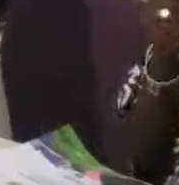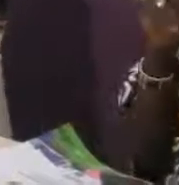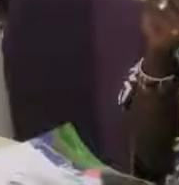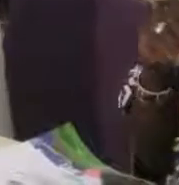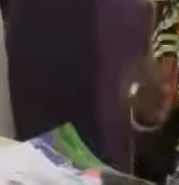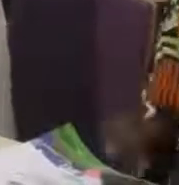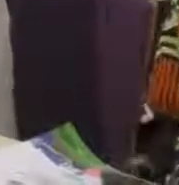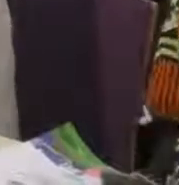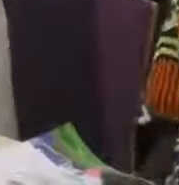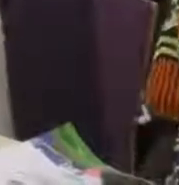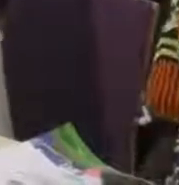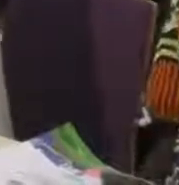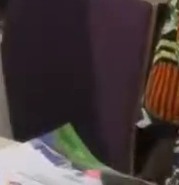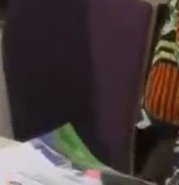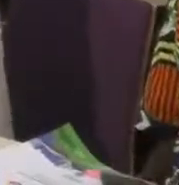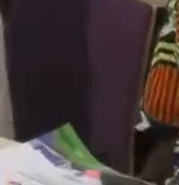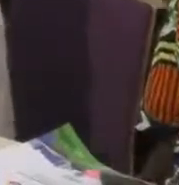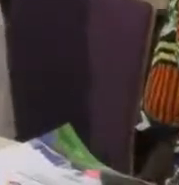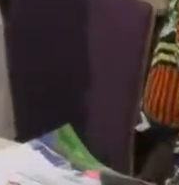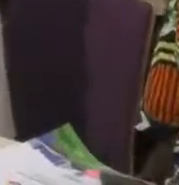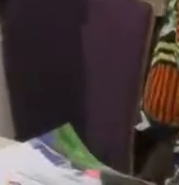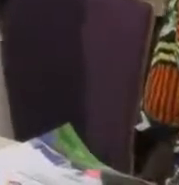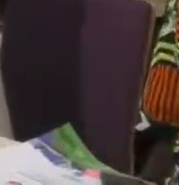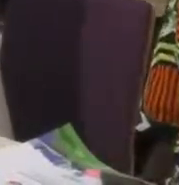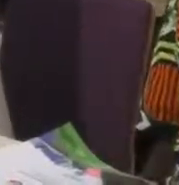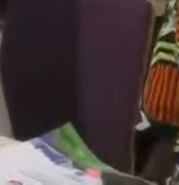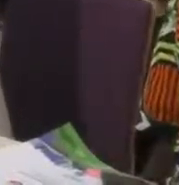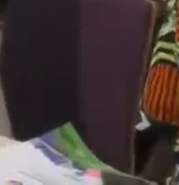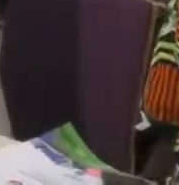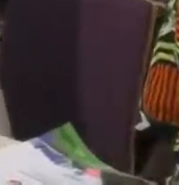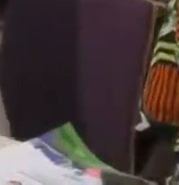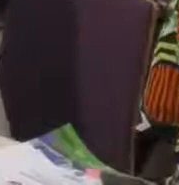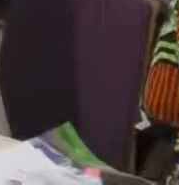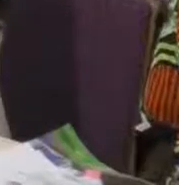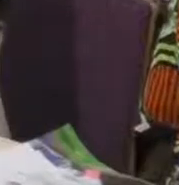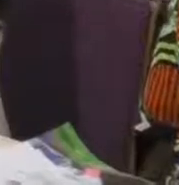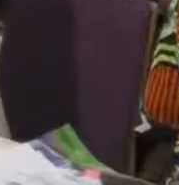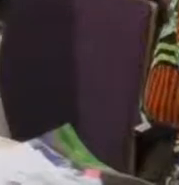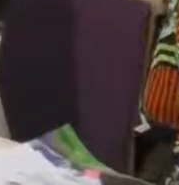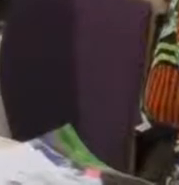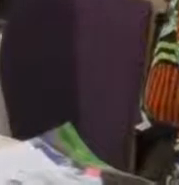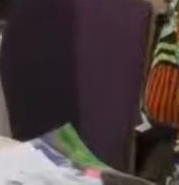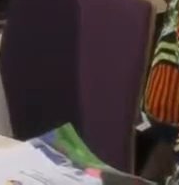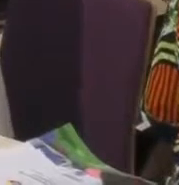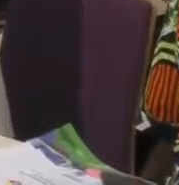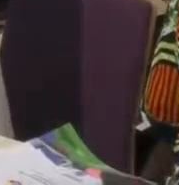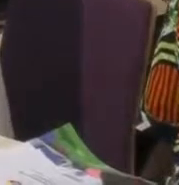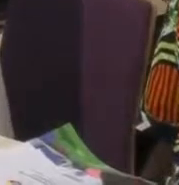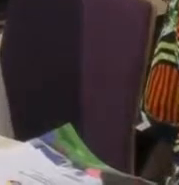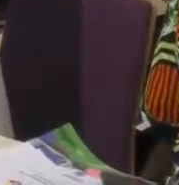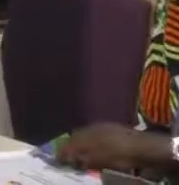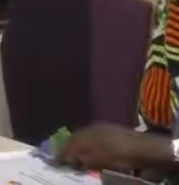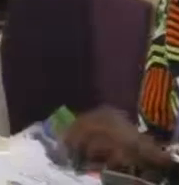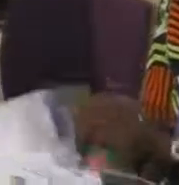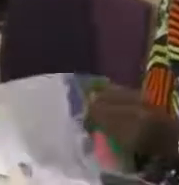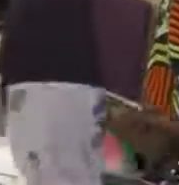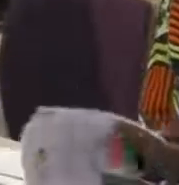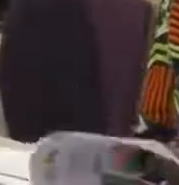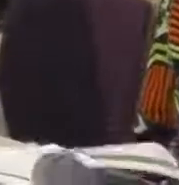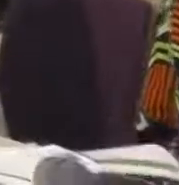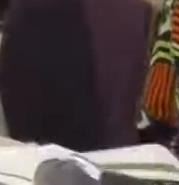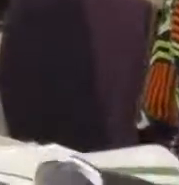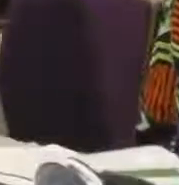Habitat 3. In fact, the outcome document of Quito recognizes the World Assembly of Local and Regional Governments as